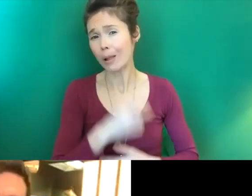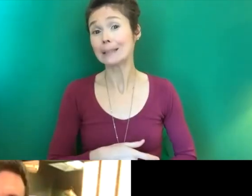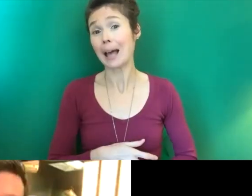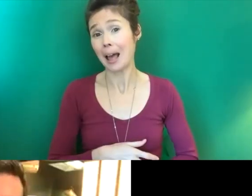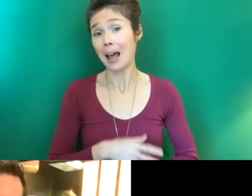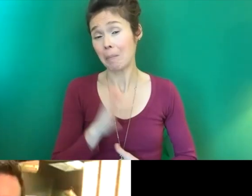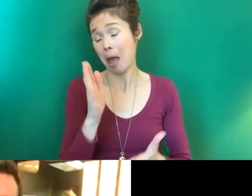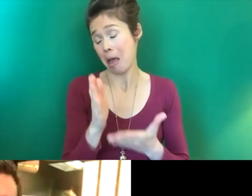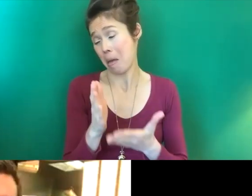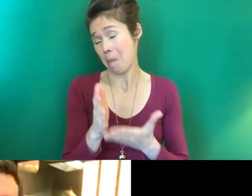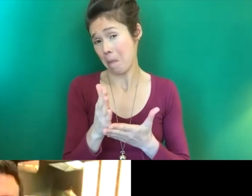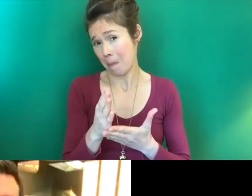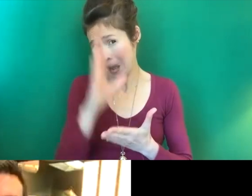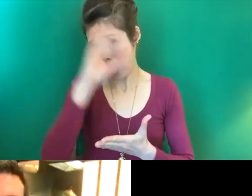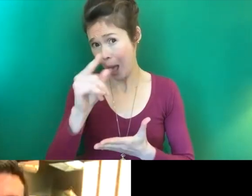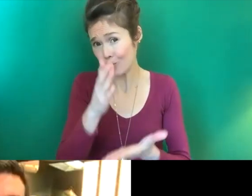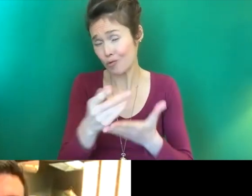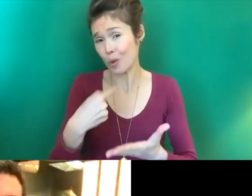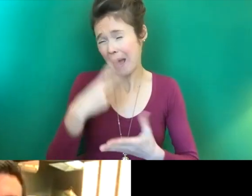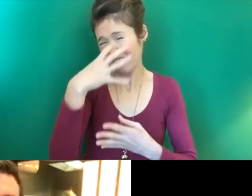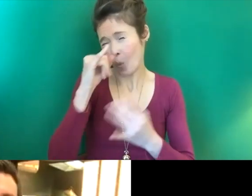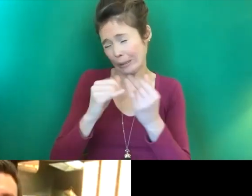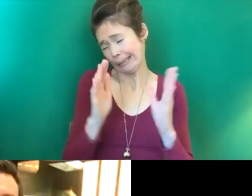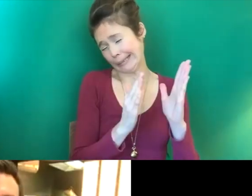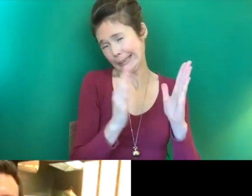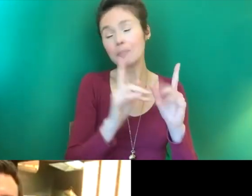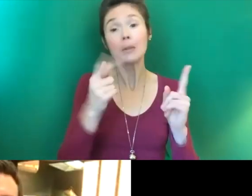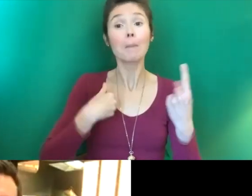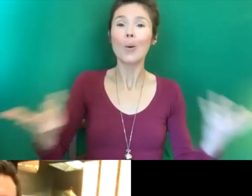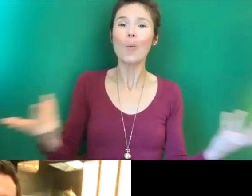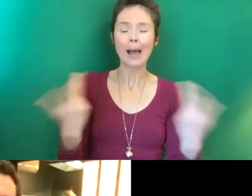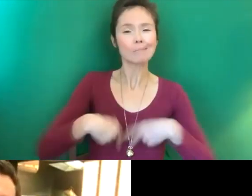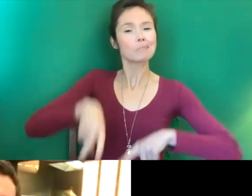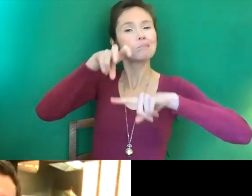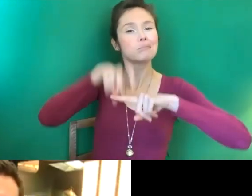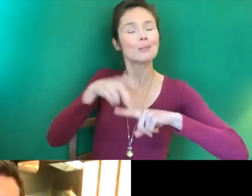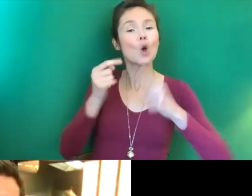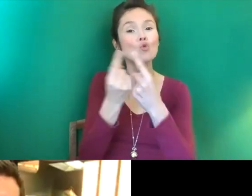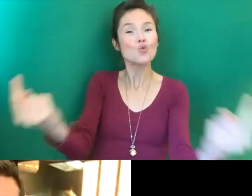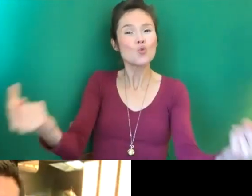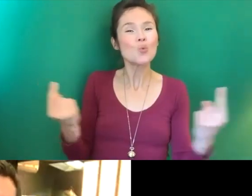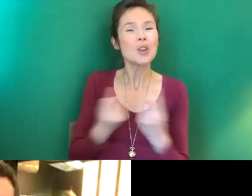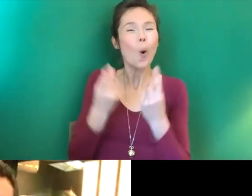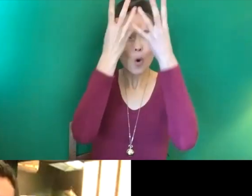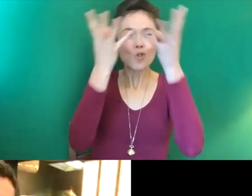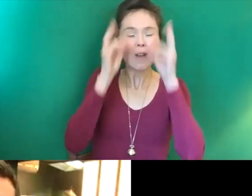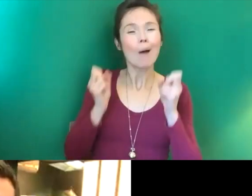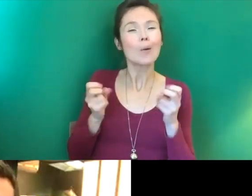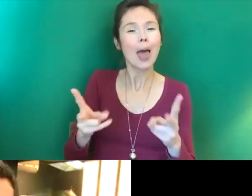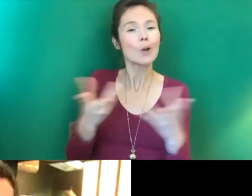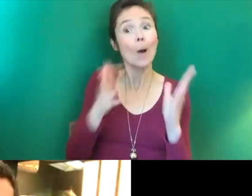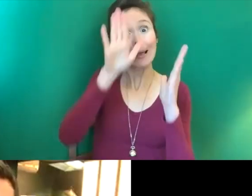in my early 40s, and I'm sat here in the studio in Morden, Crown Lane Studio, so surrounded by gear